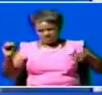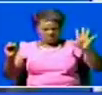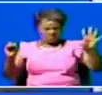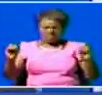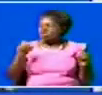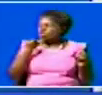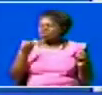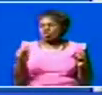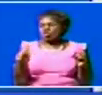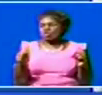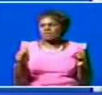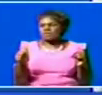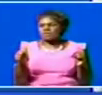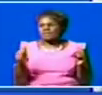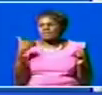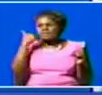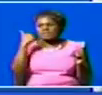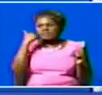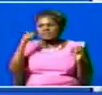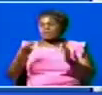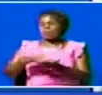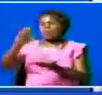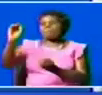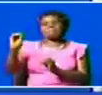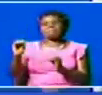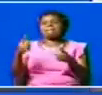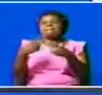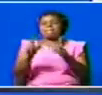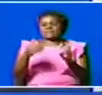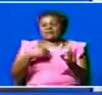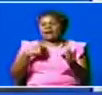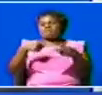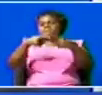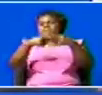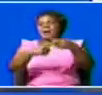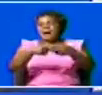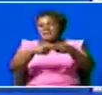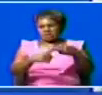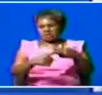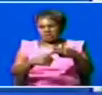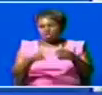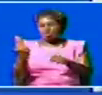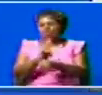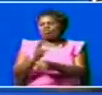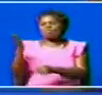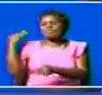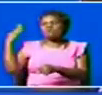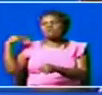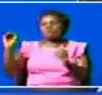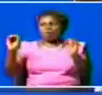not just that the diseases has increased, but also we have the machines that we didn't used to have